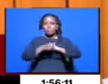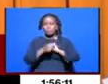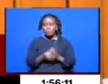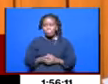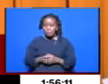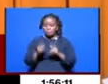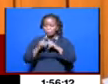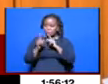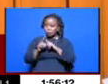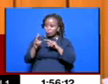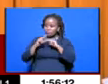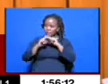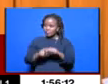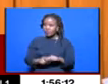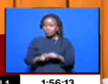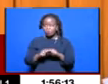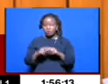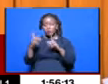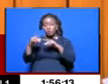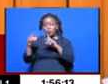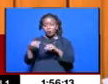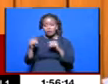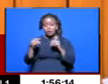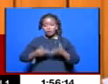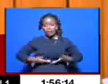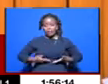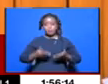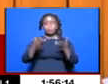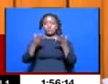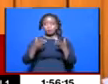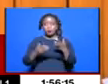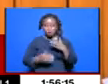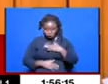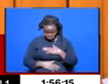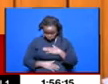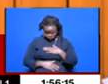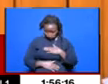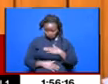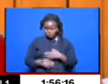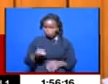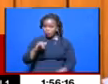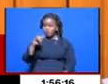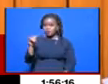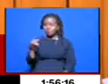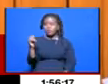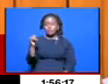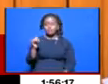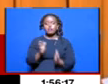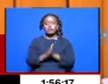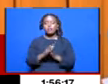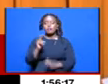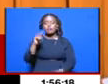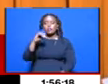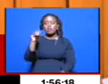relied on the sentiments expressed by Honorable Ringera J. in the Njoya case.